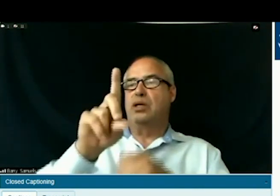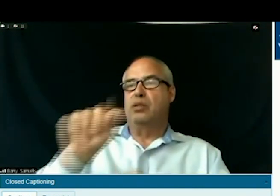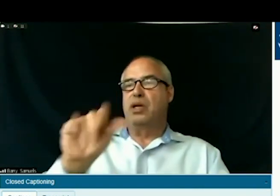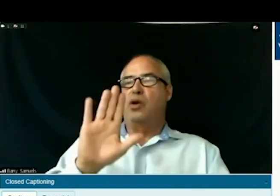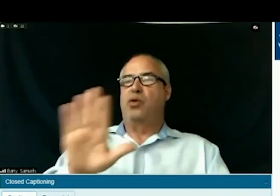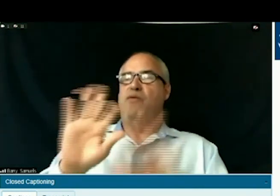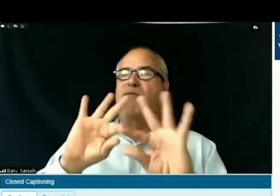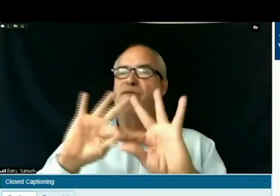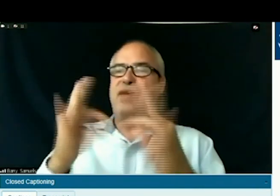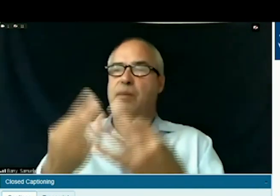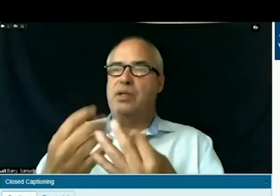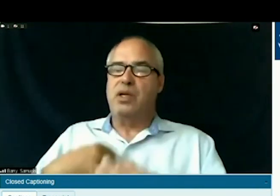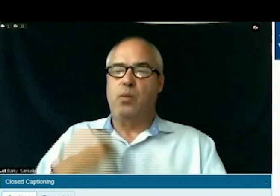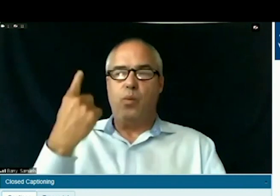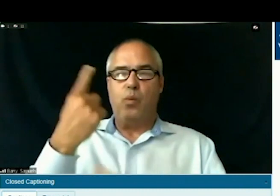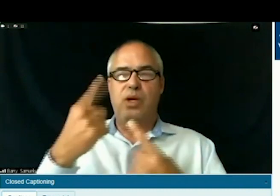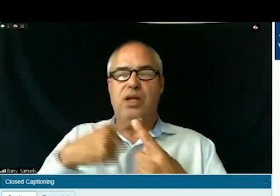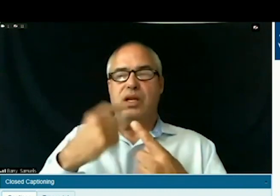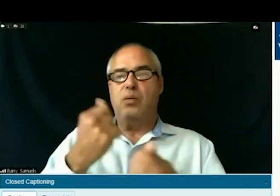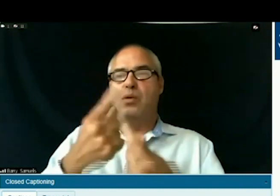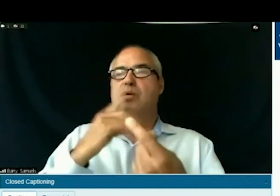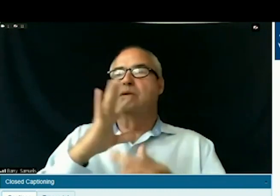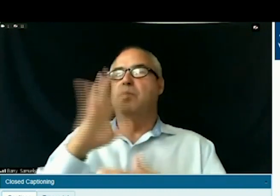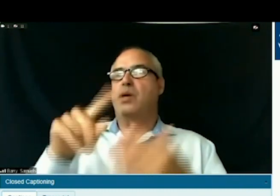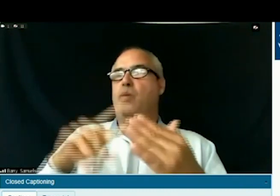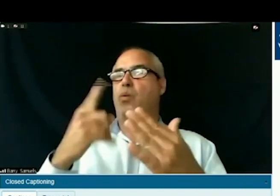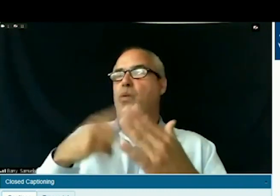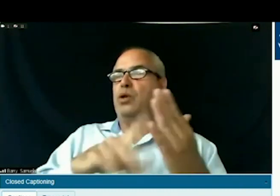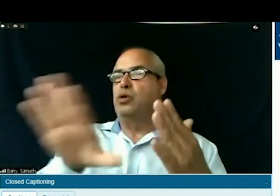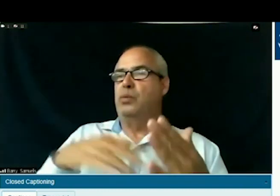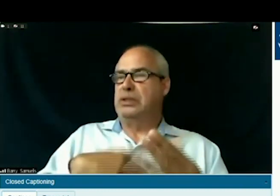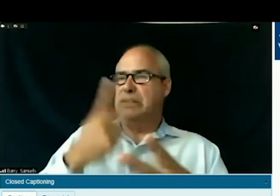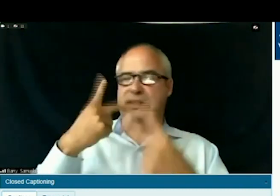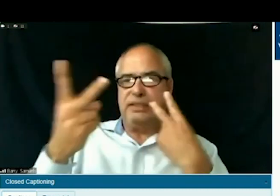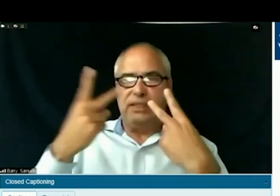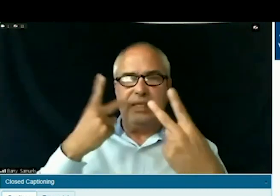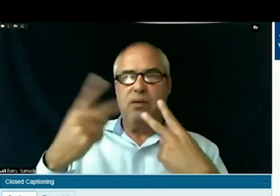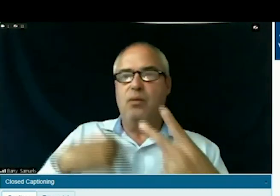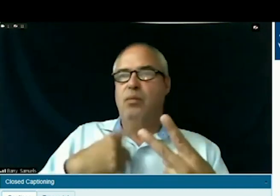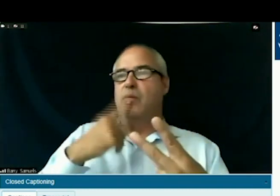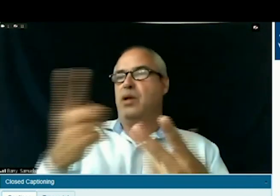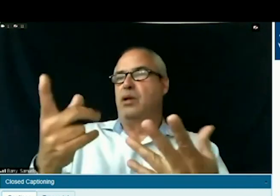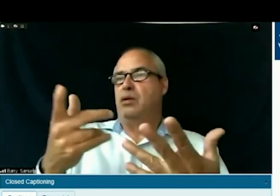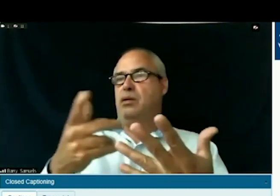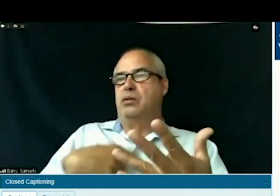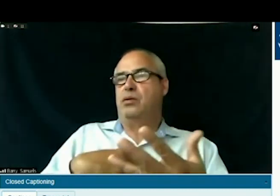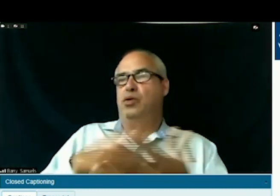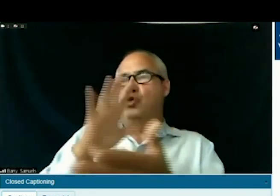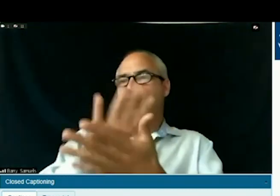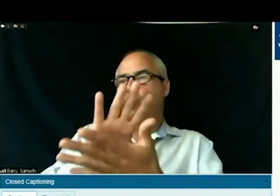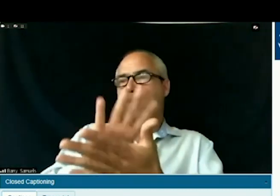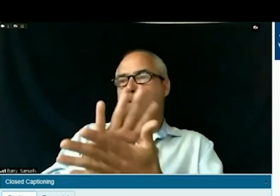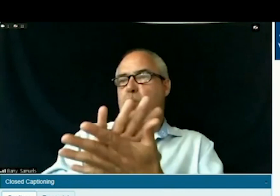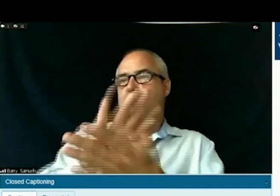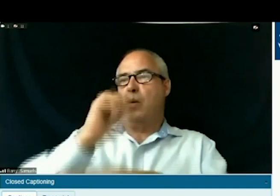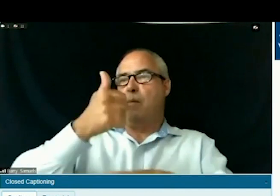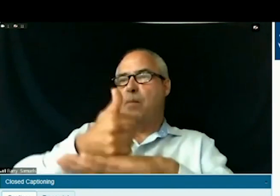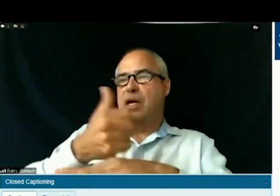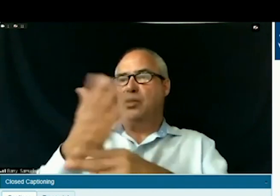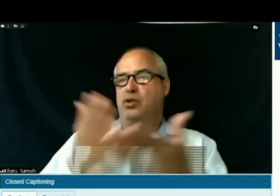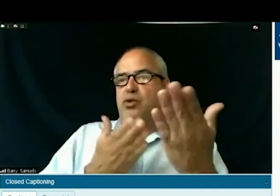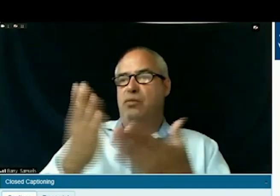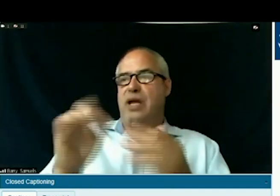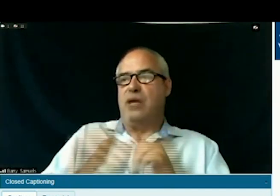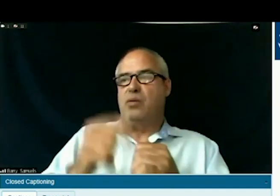families. And I was wondering if anyone could speak to what you have seen, perhaps around the loss of school-based services, and how you are thinking